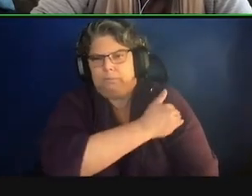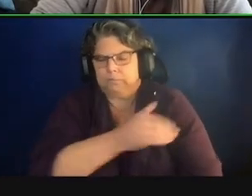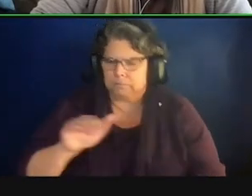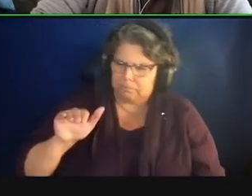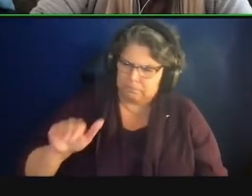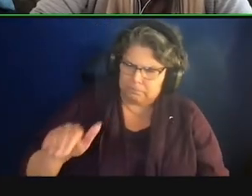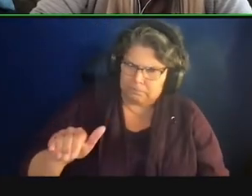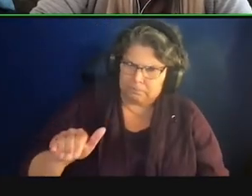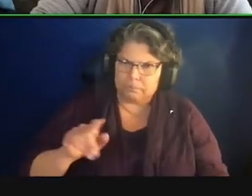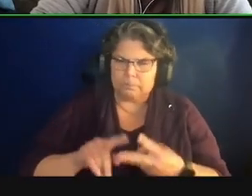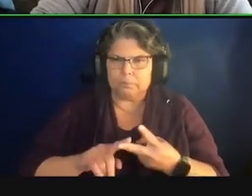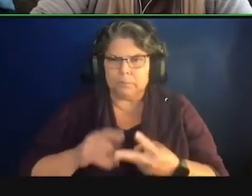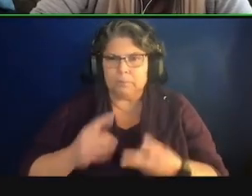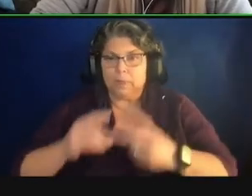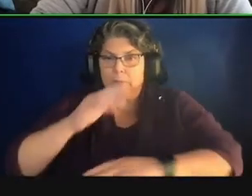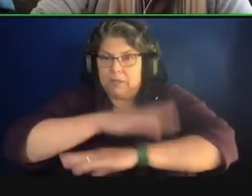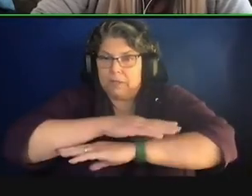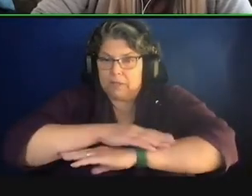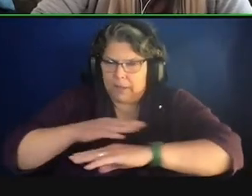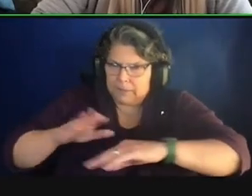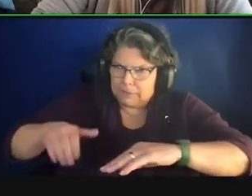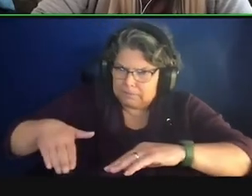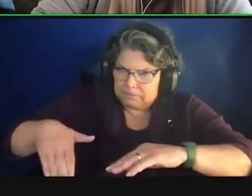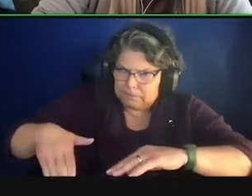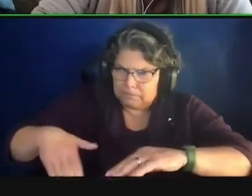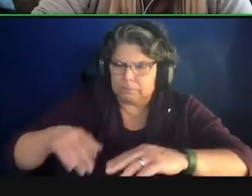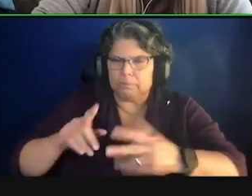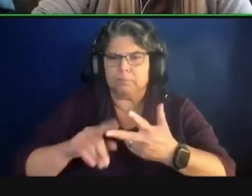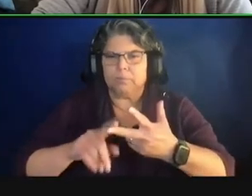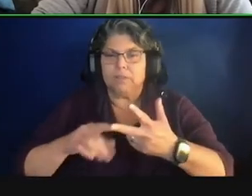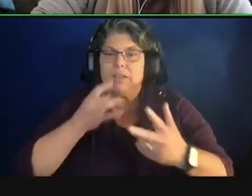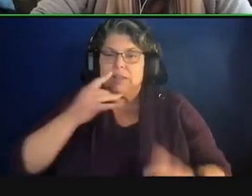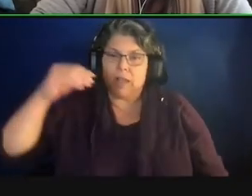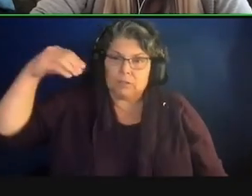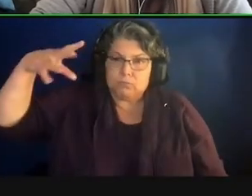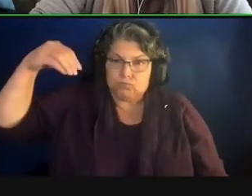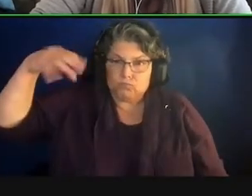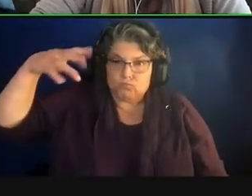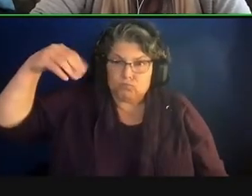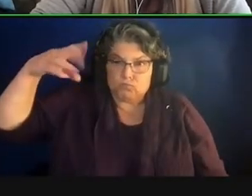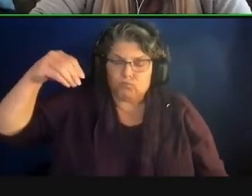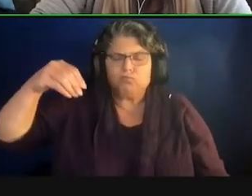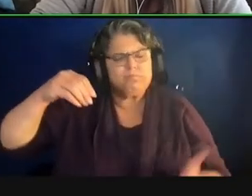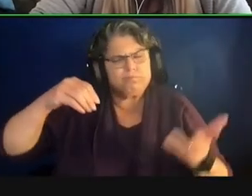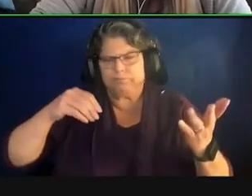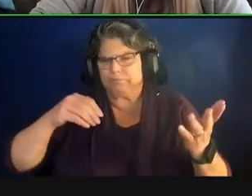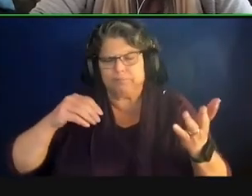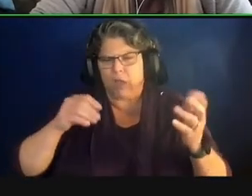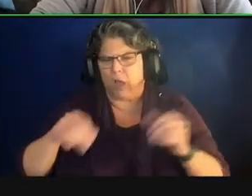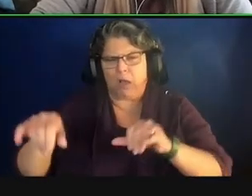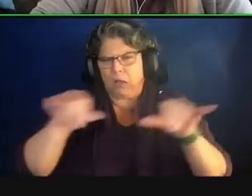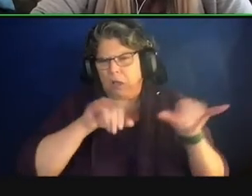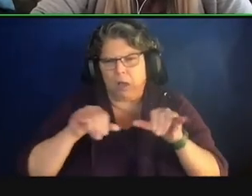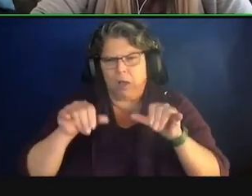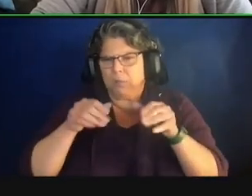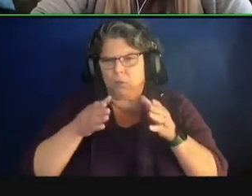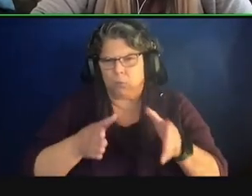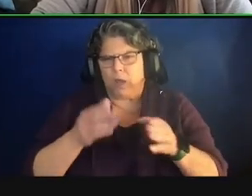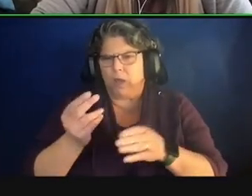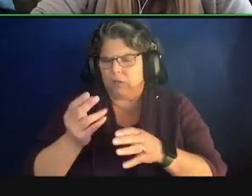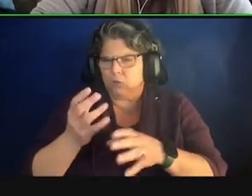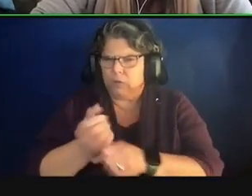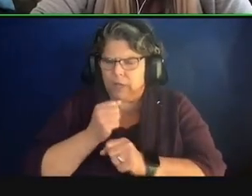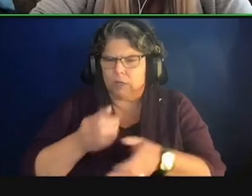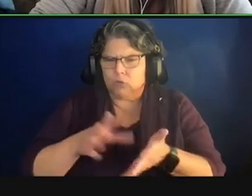shoulder, tapping their desk, flickering lights on and off. These are all common attention gaining methods for students who are deaf and